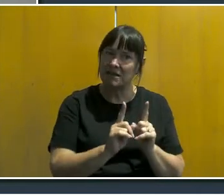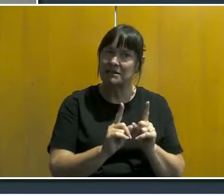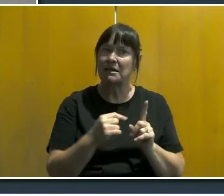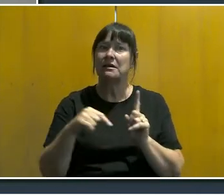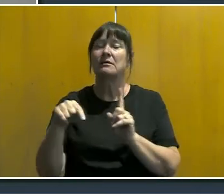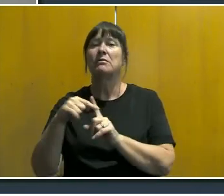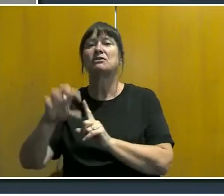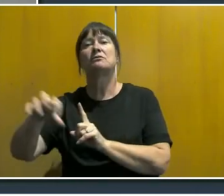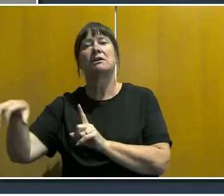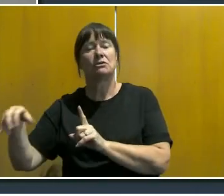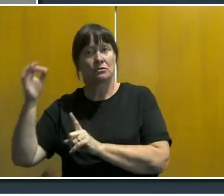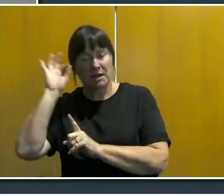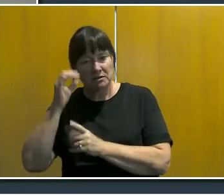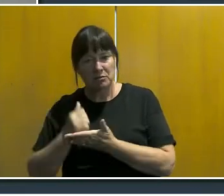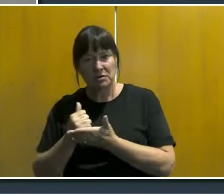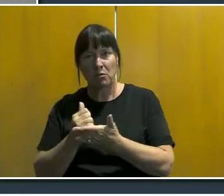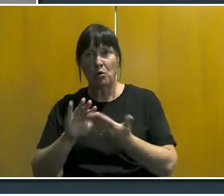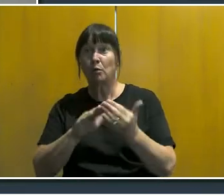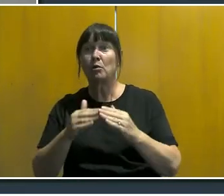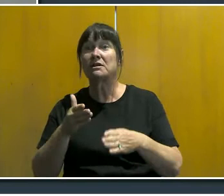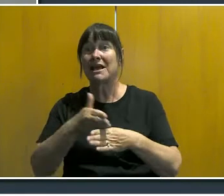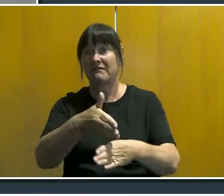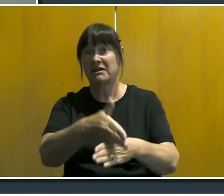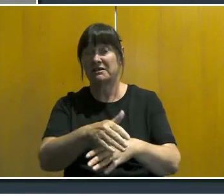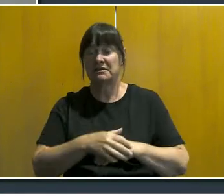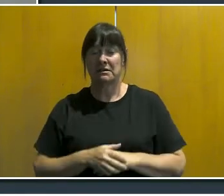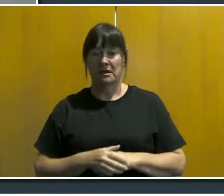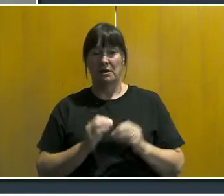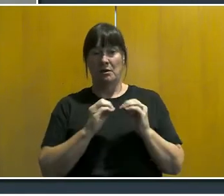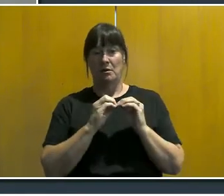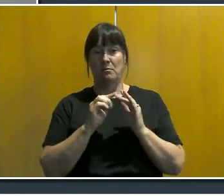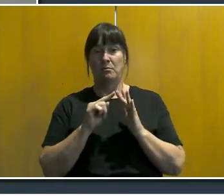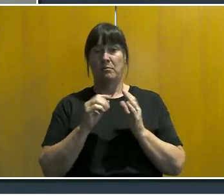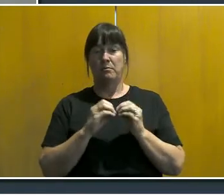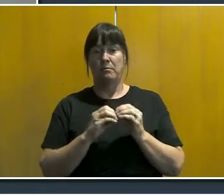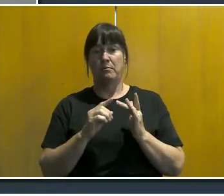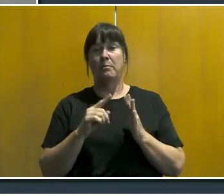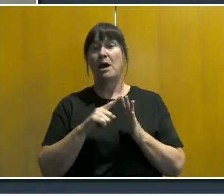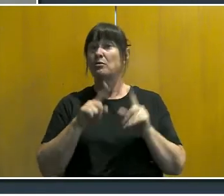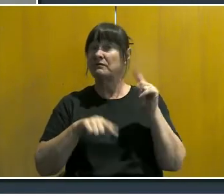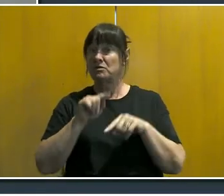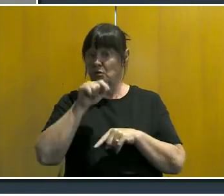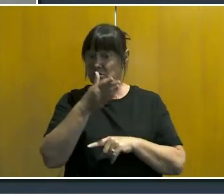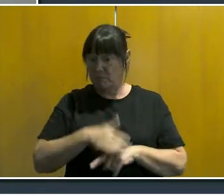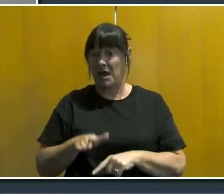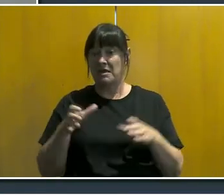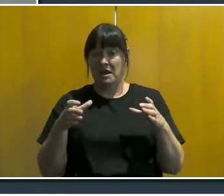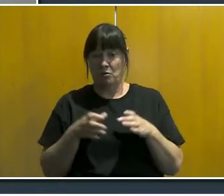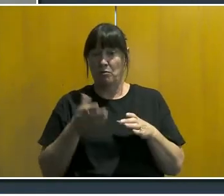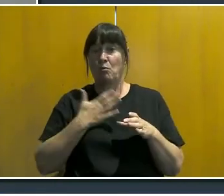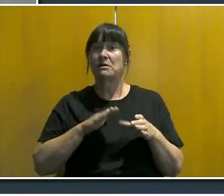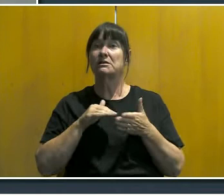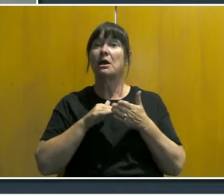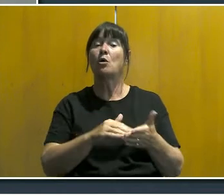council to support community efforts. So one of the things Hawke's Bay wants to do is actually